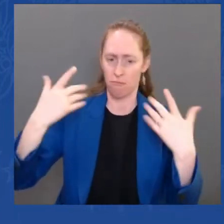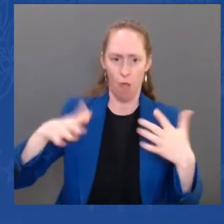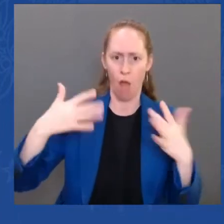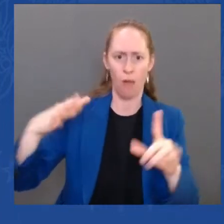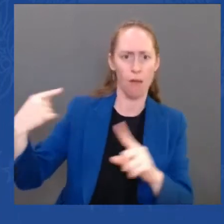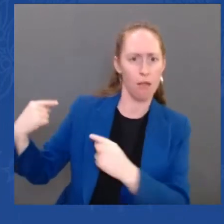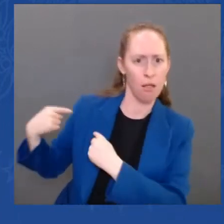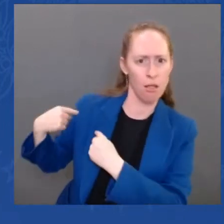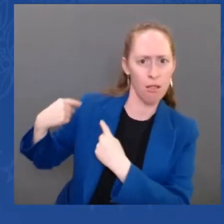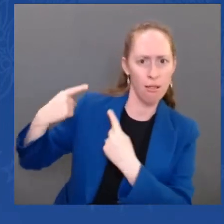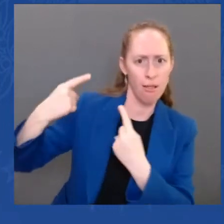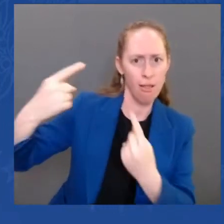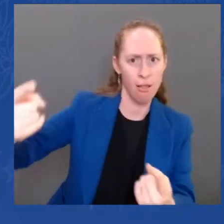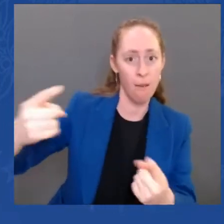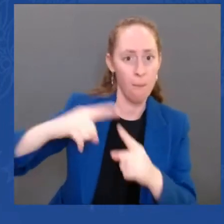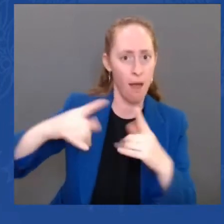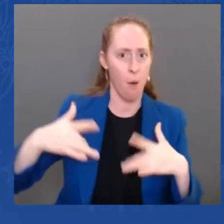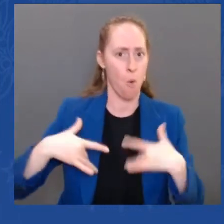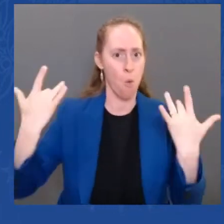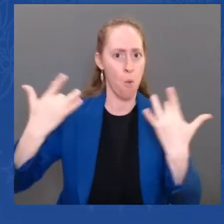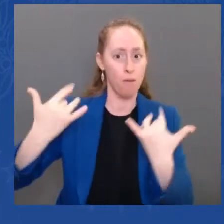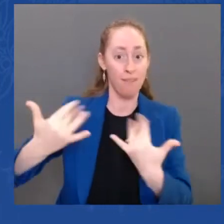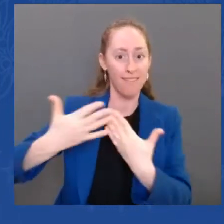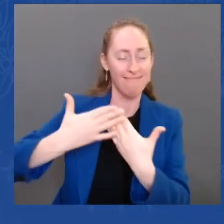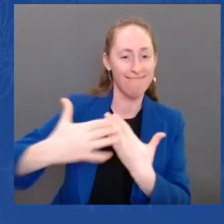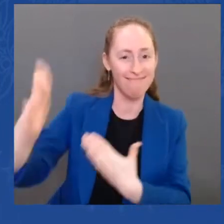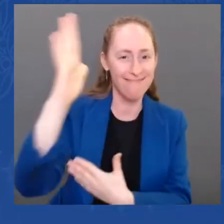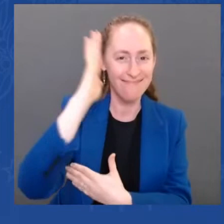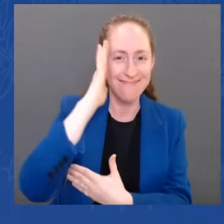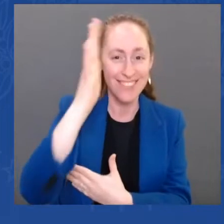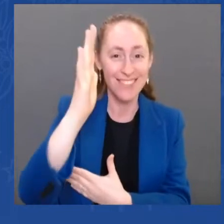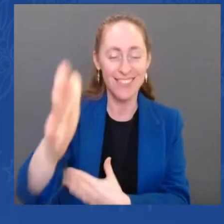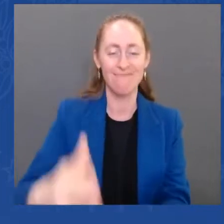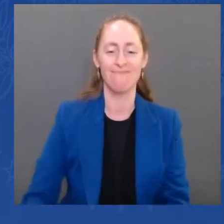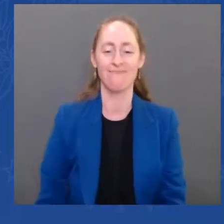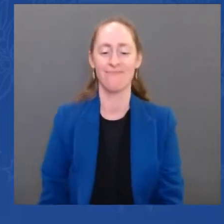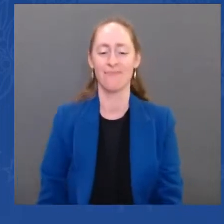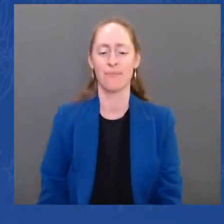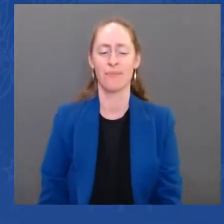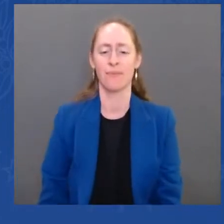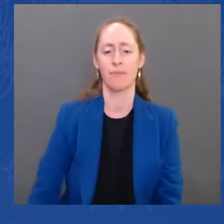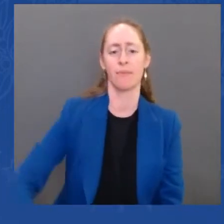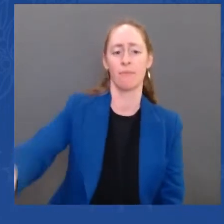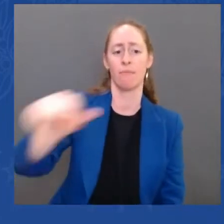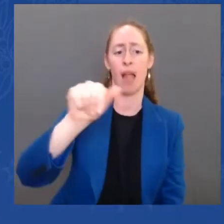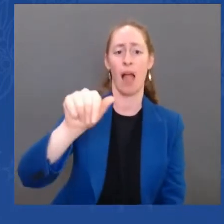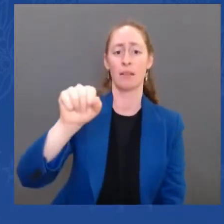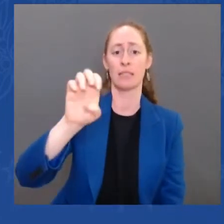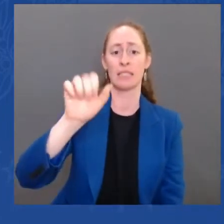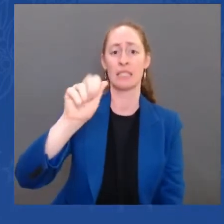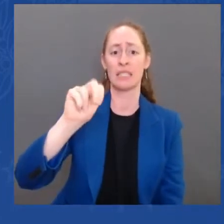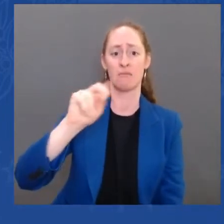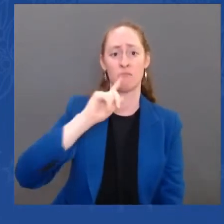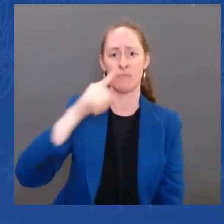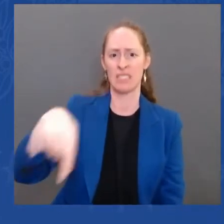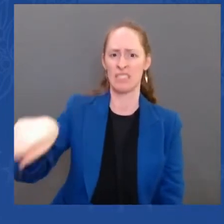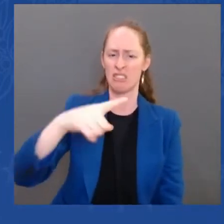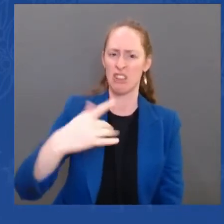The ASEAN centrality is the very heart of my administration's strategy and